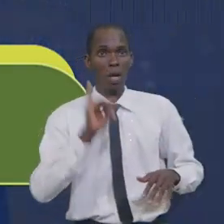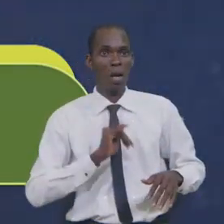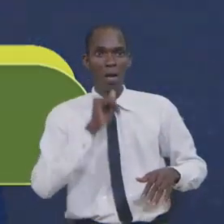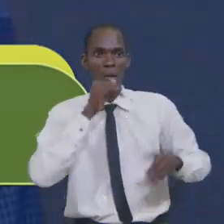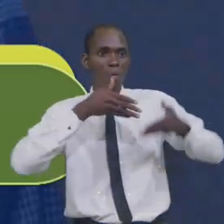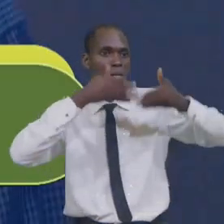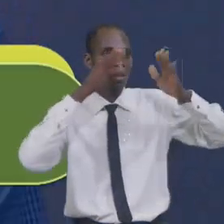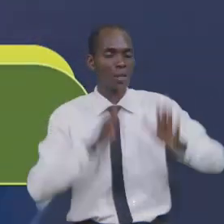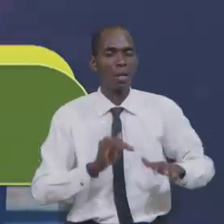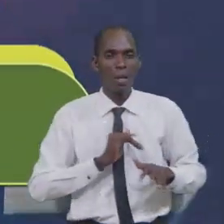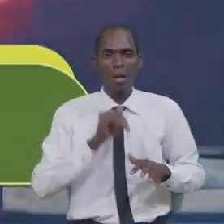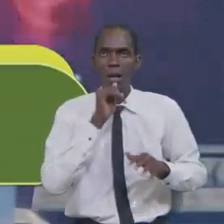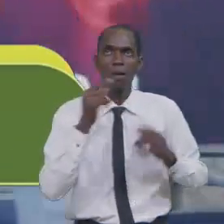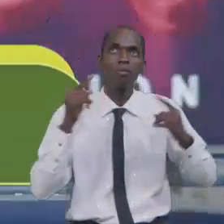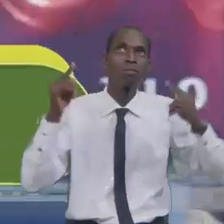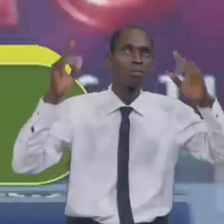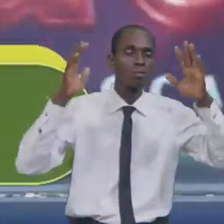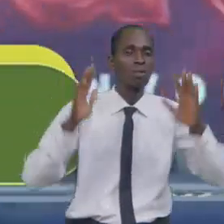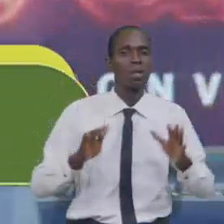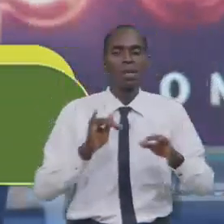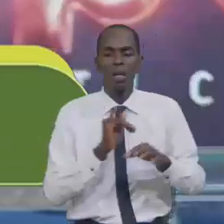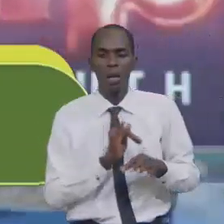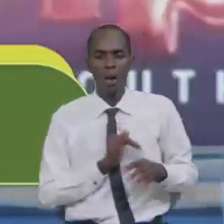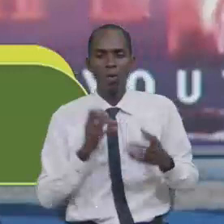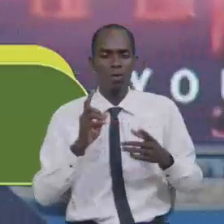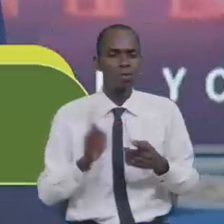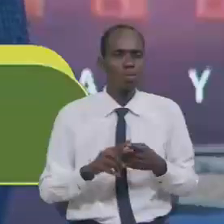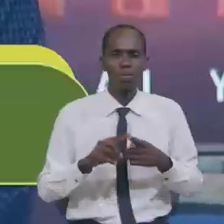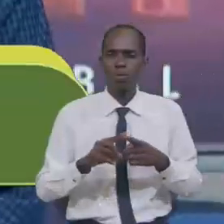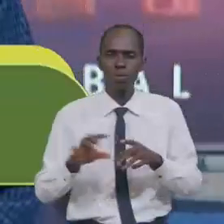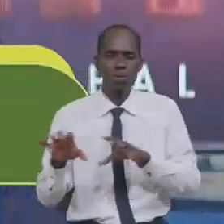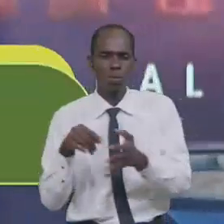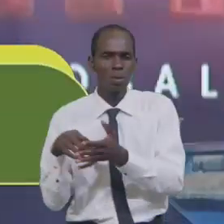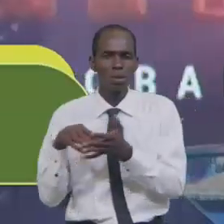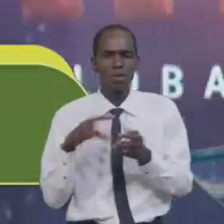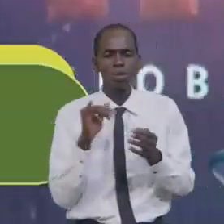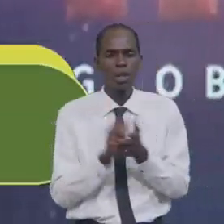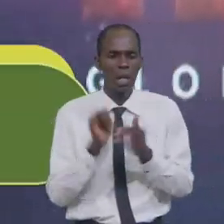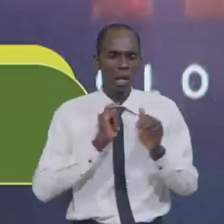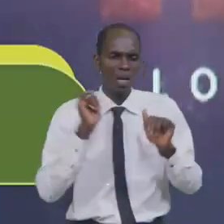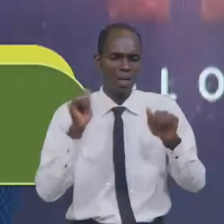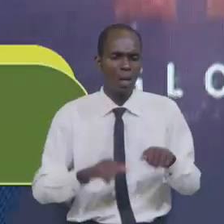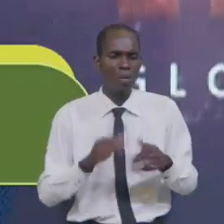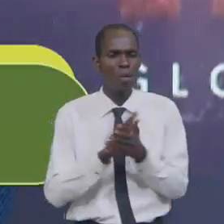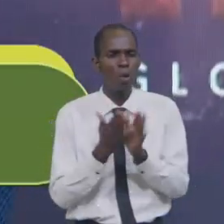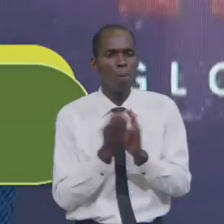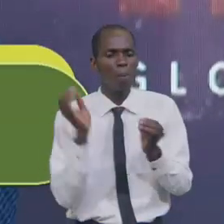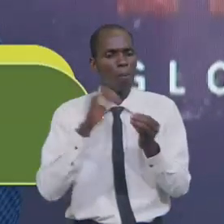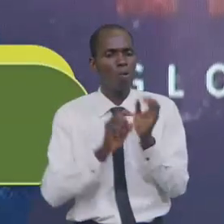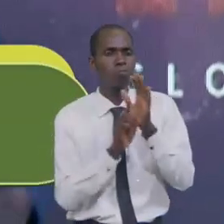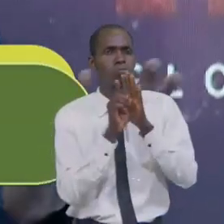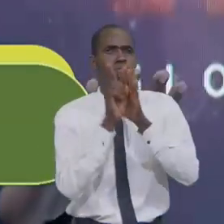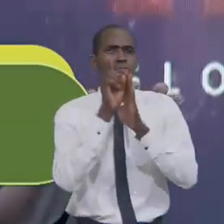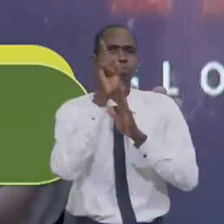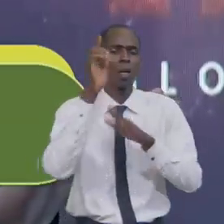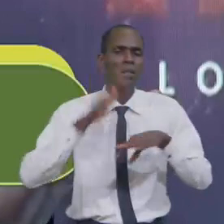an achiever, and I want to go there so that I can be taller than everybody there. They have stature,